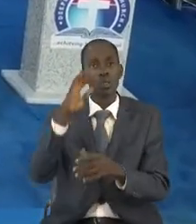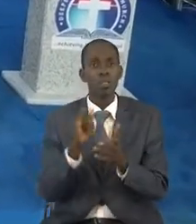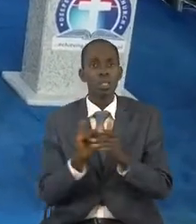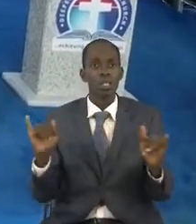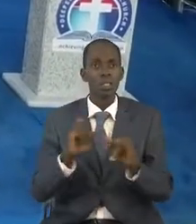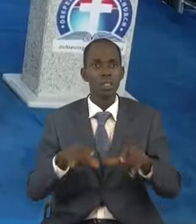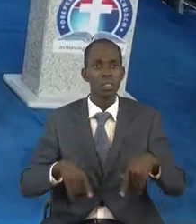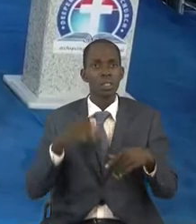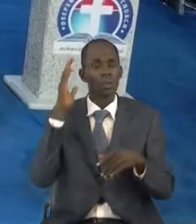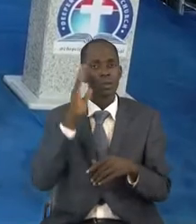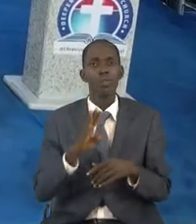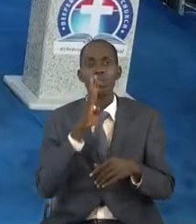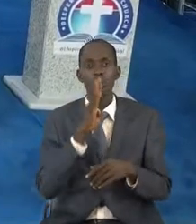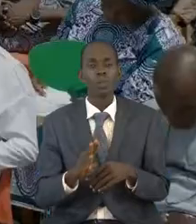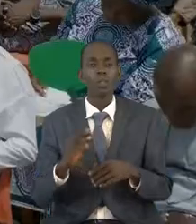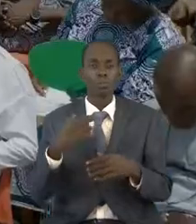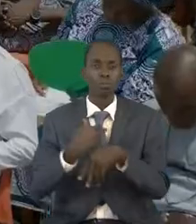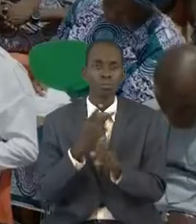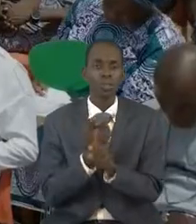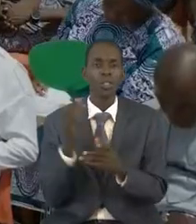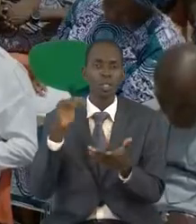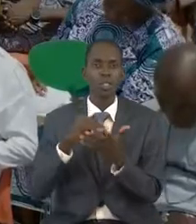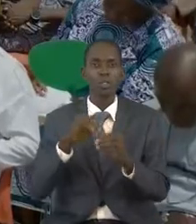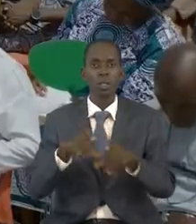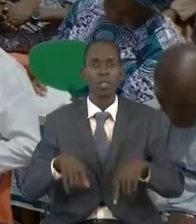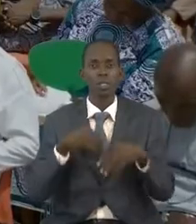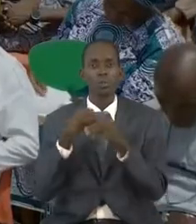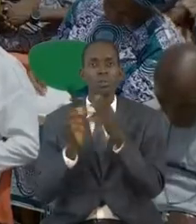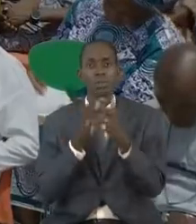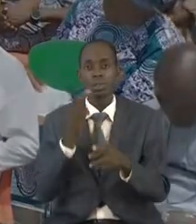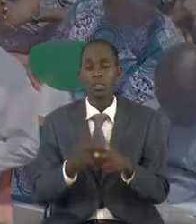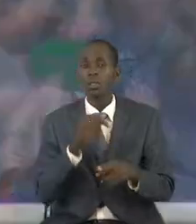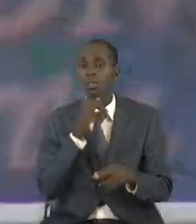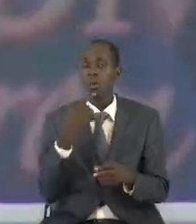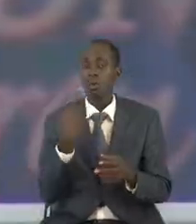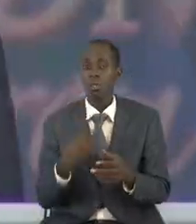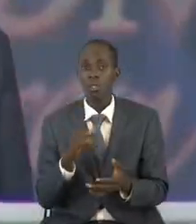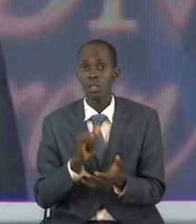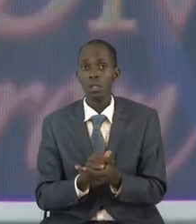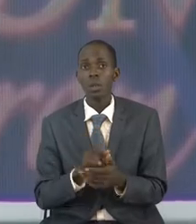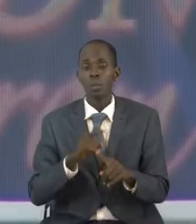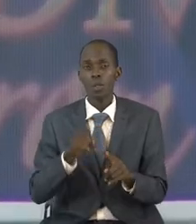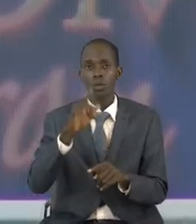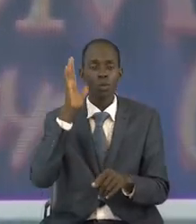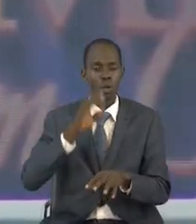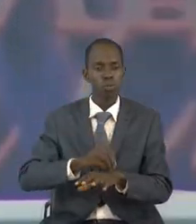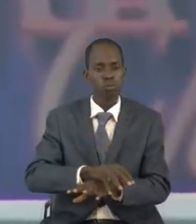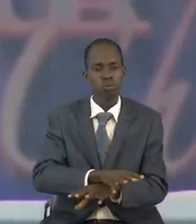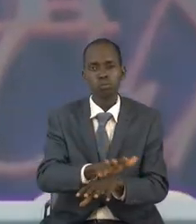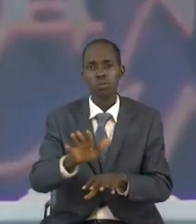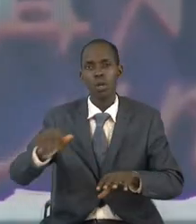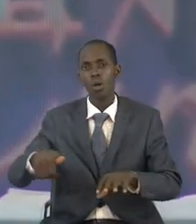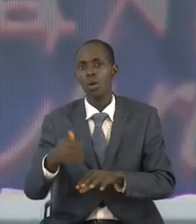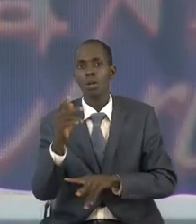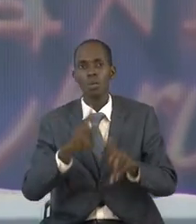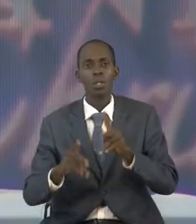reproduced in your life in Jesus' name. And not only you, you will influence many other people, and they will not